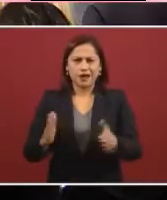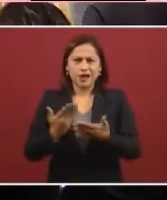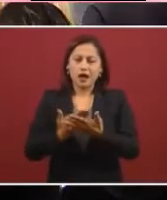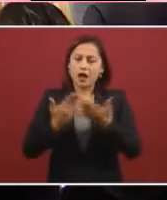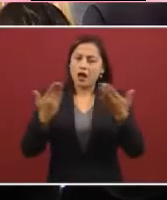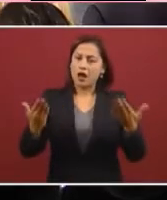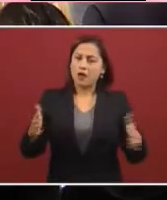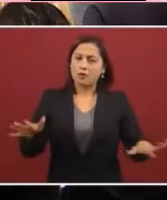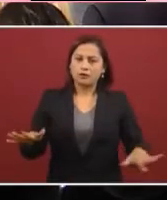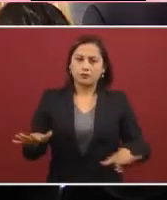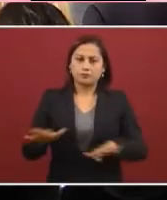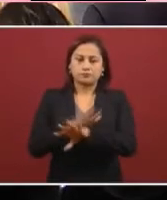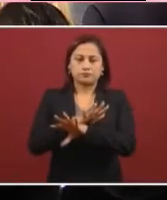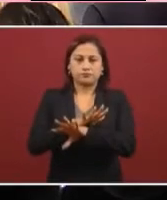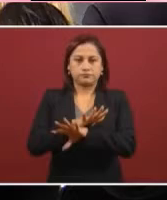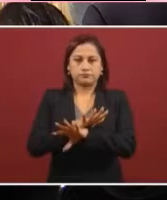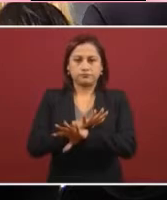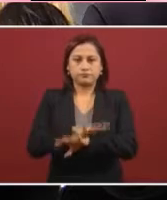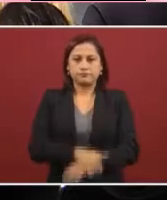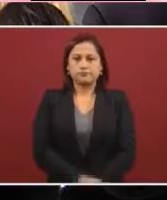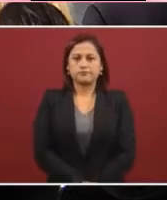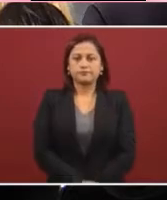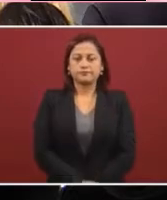It has come to an end.